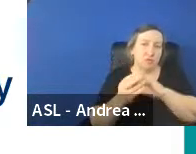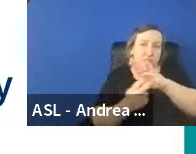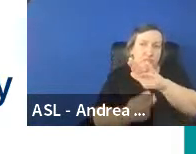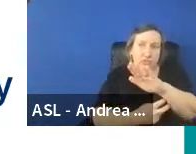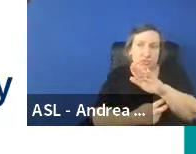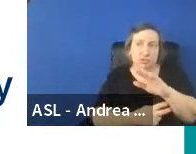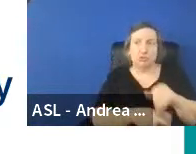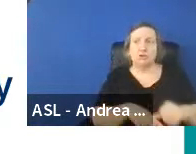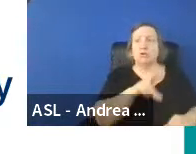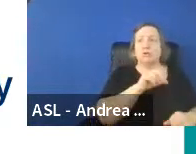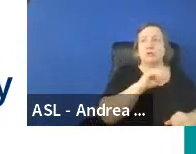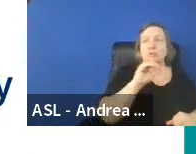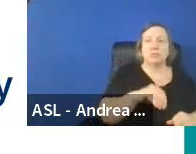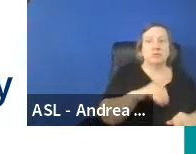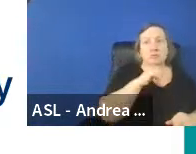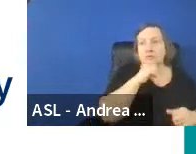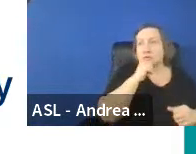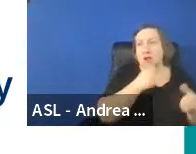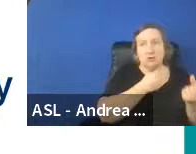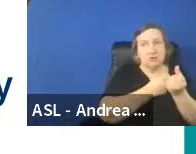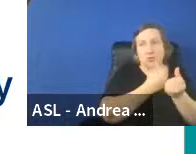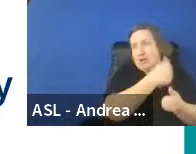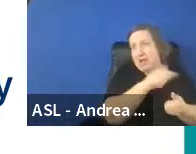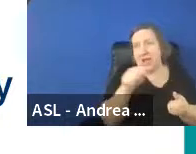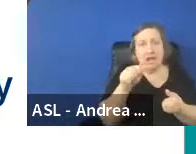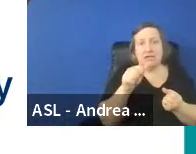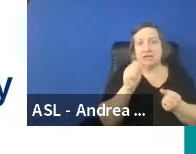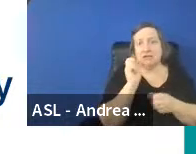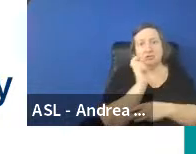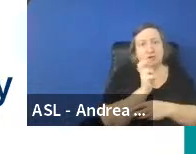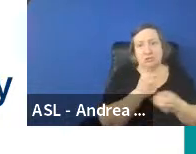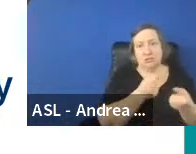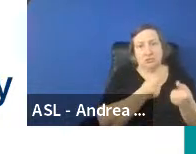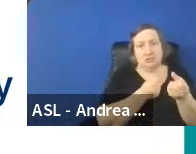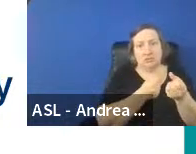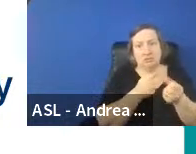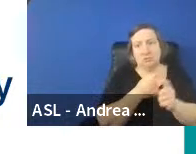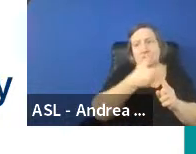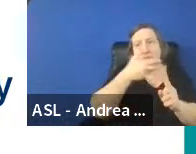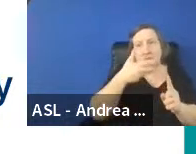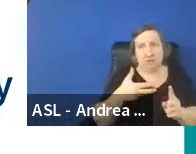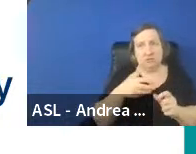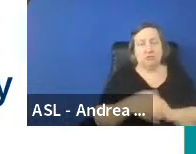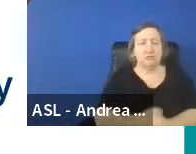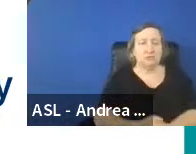while 30% were unsupportive of any transit expansion.